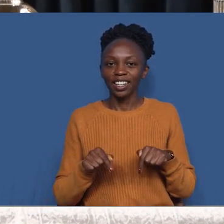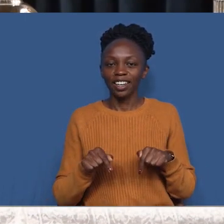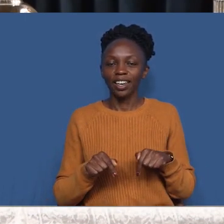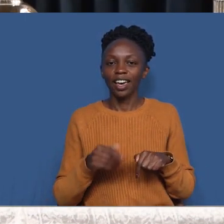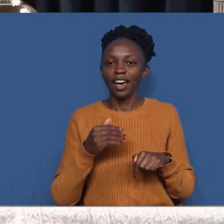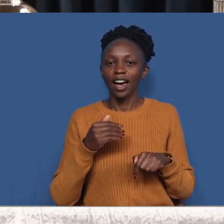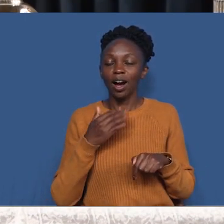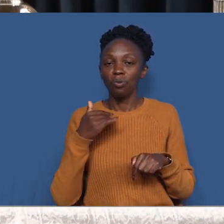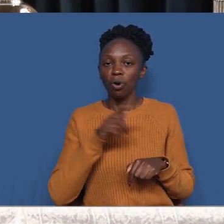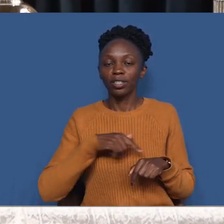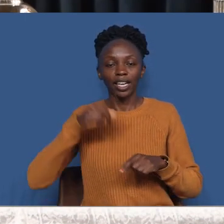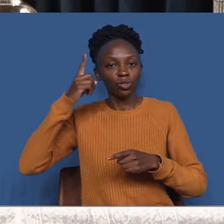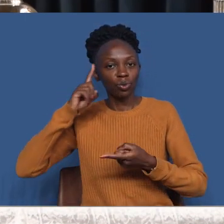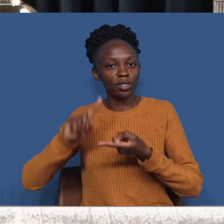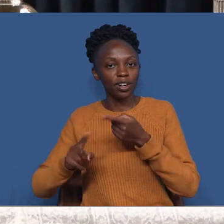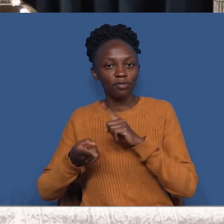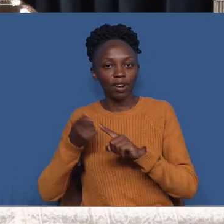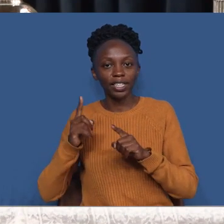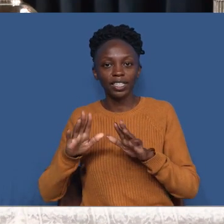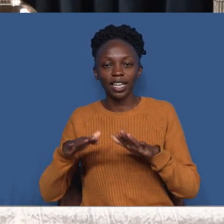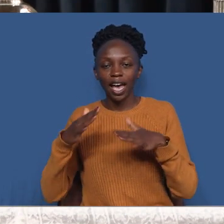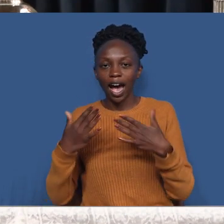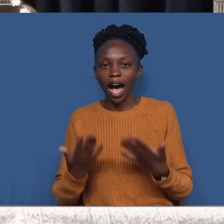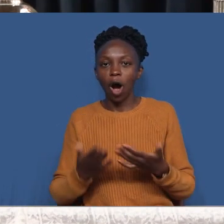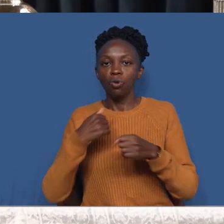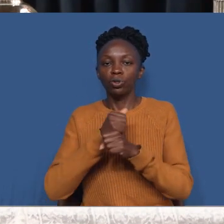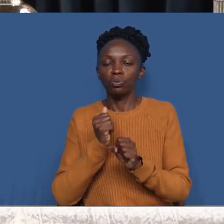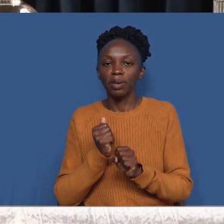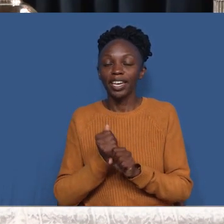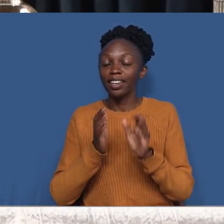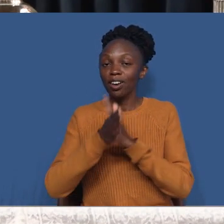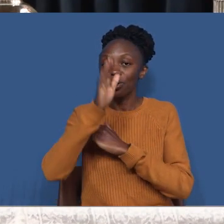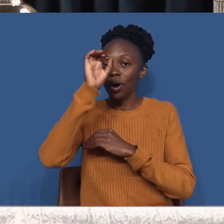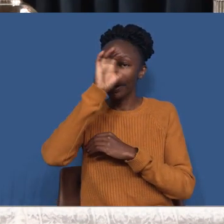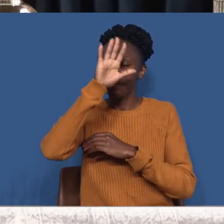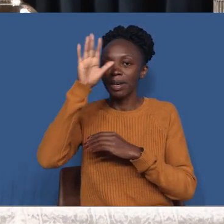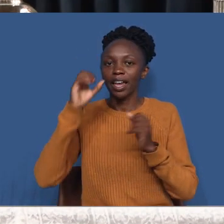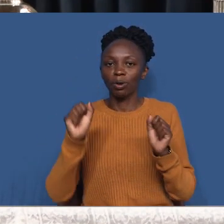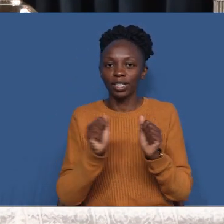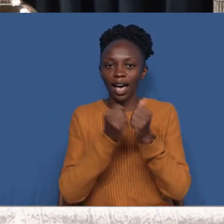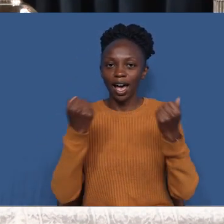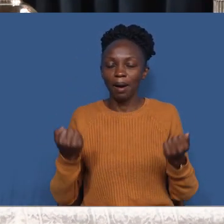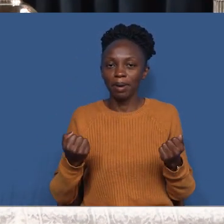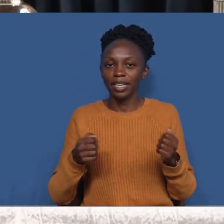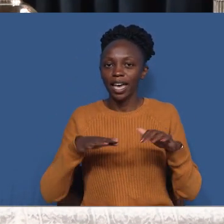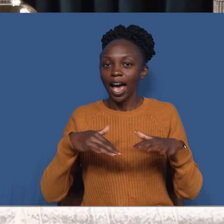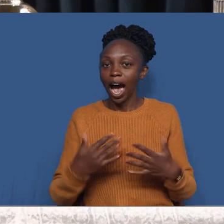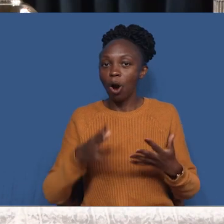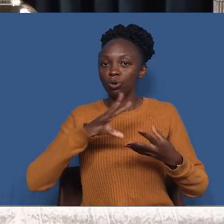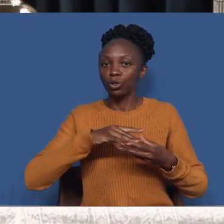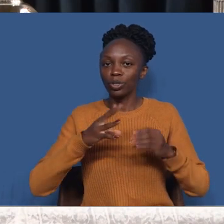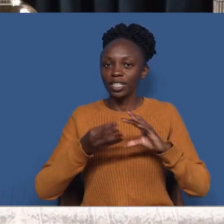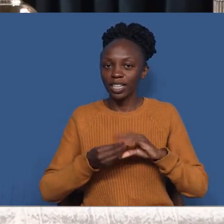to reflect about how to make God's miracles happen. How to create